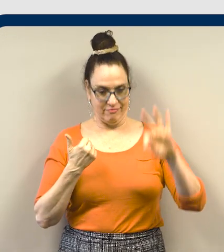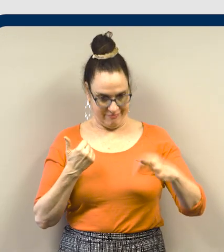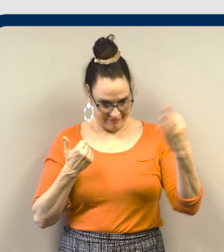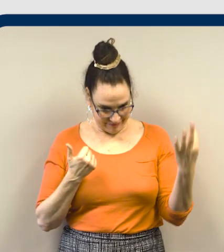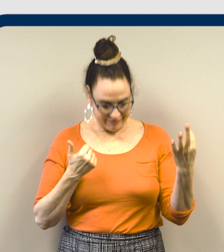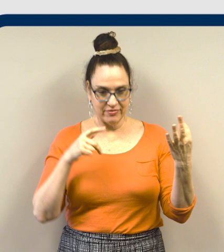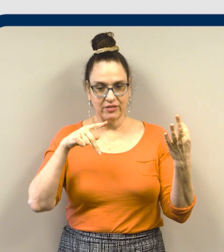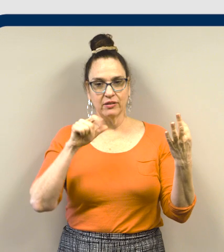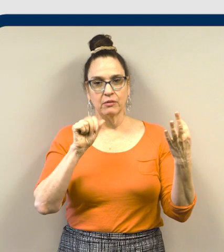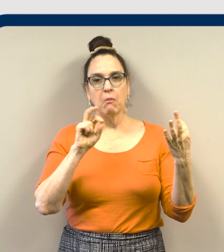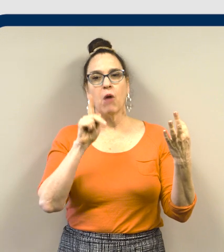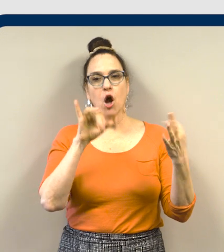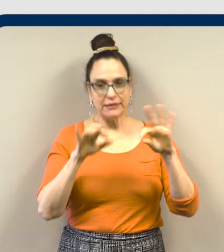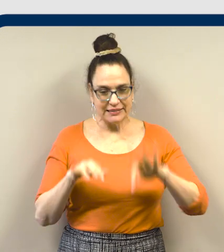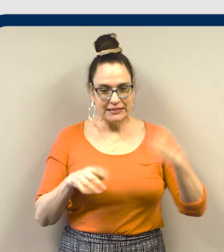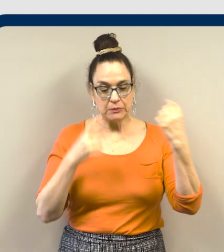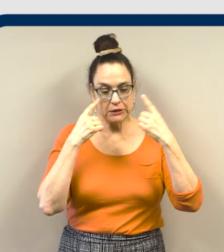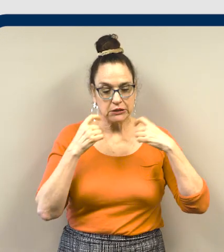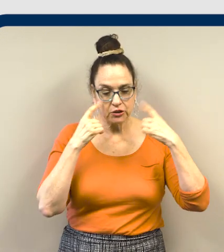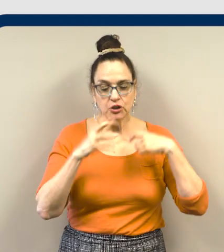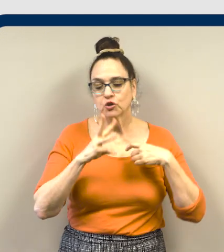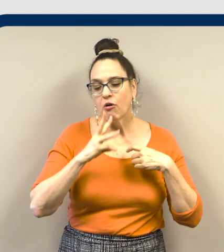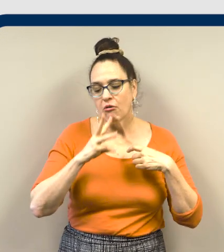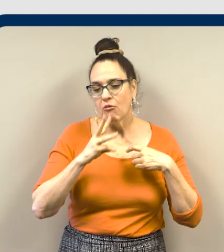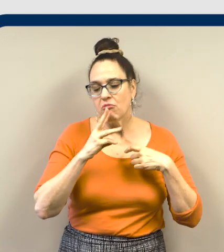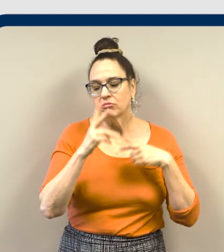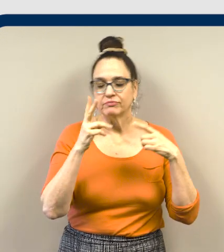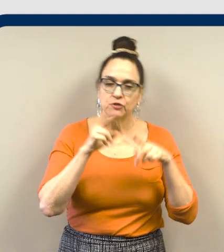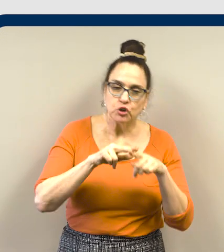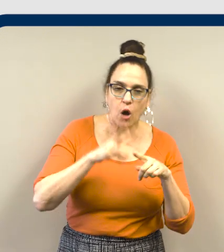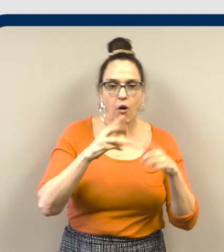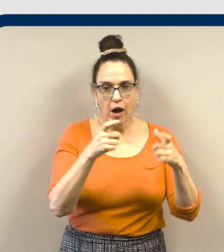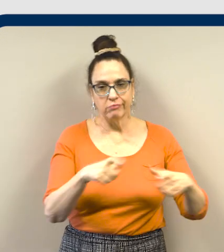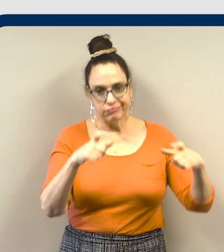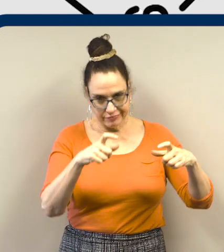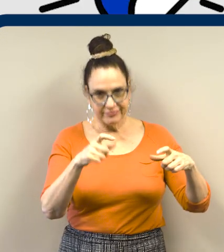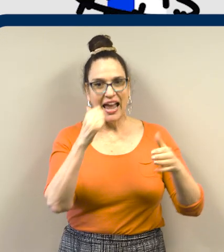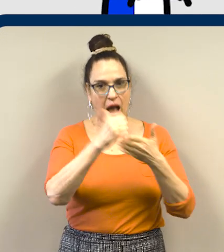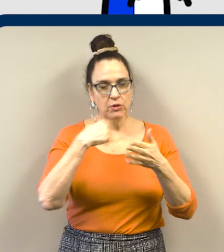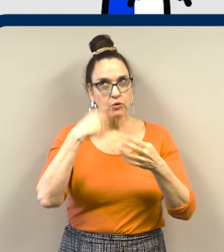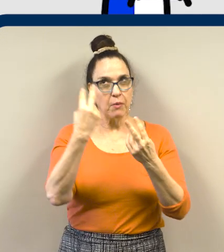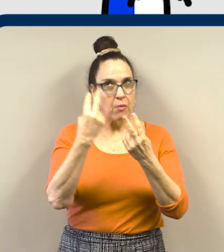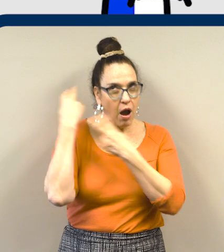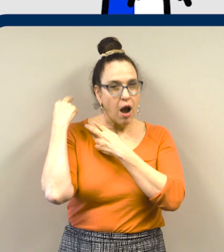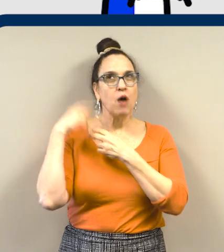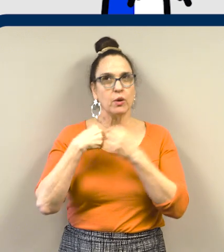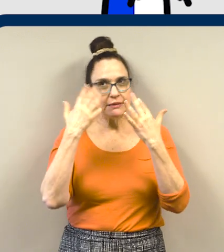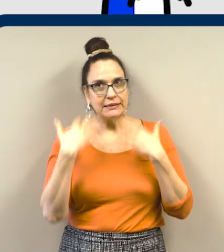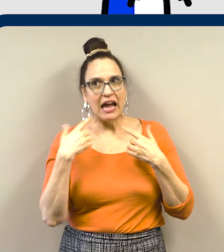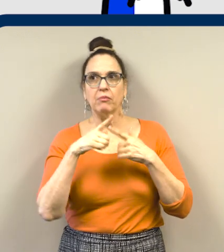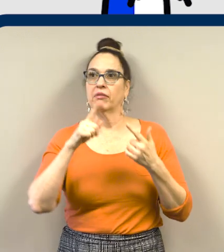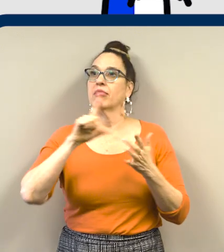water, symbolizing the tears shed by the Jewish slaves in Egypt, a reminder of their suffering and